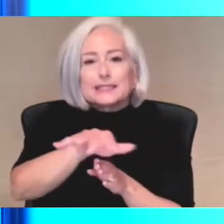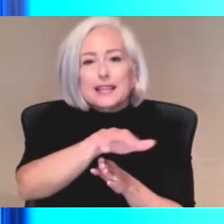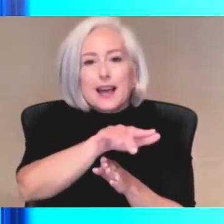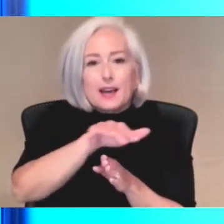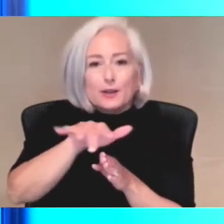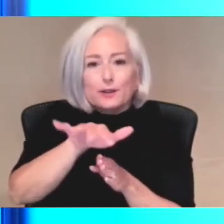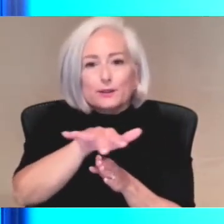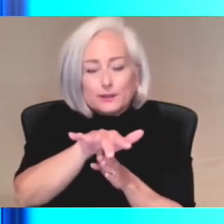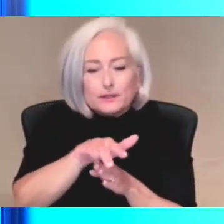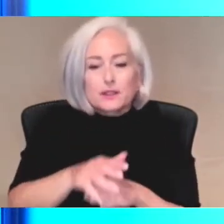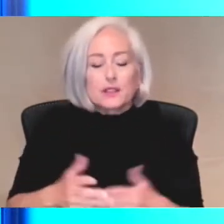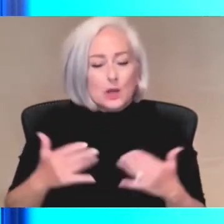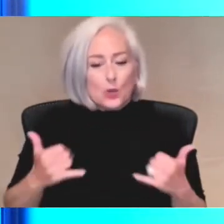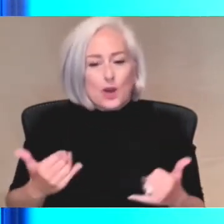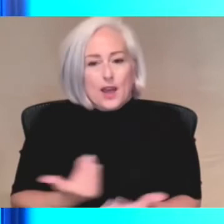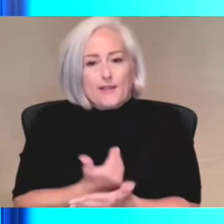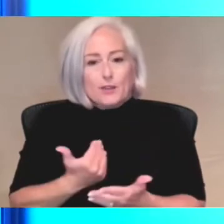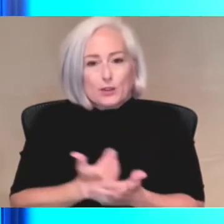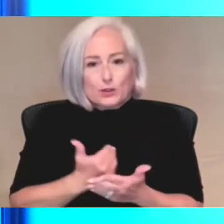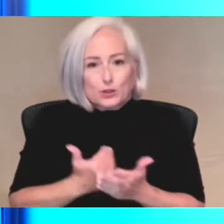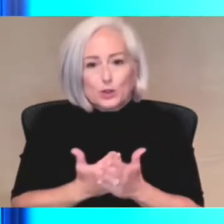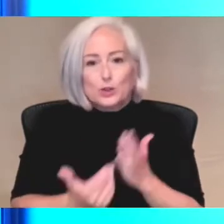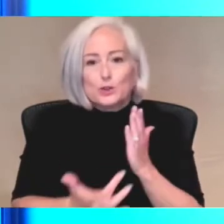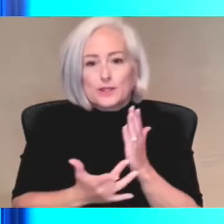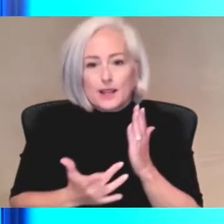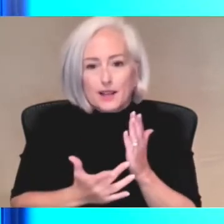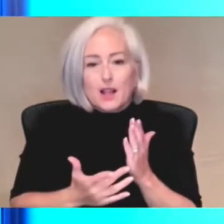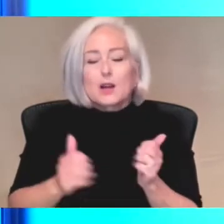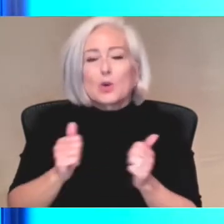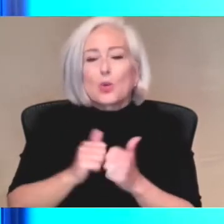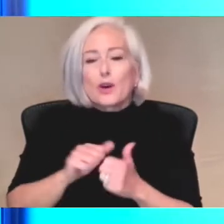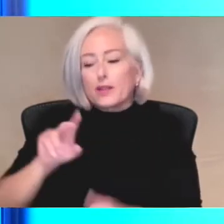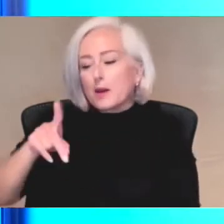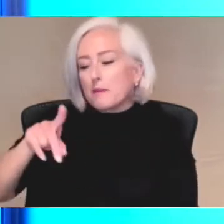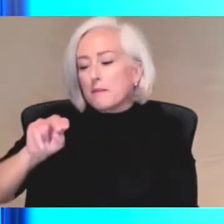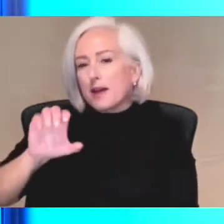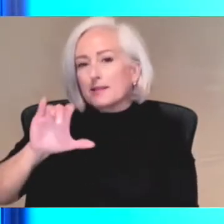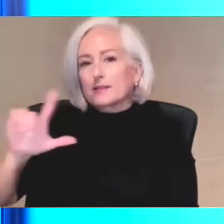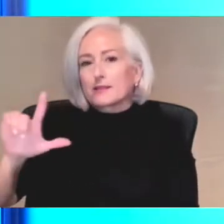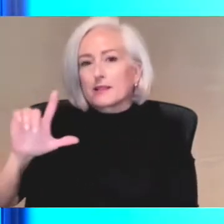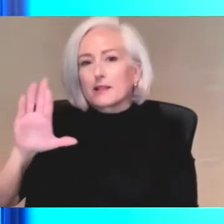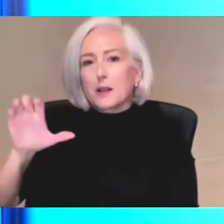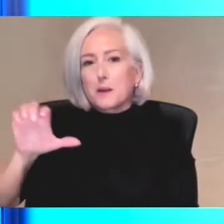state-of-the-art technology with pencil beam scanning, the most state-of-the-art image guidance,